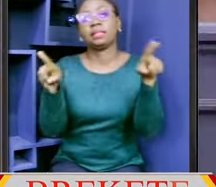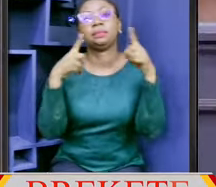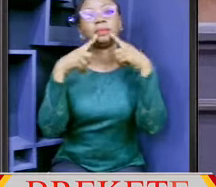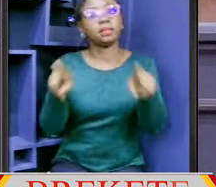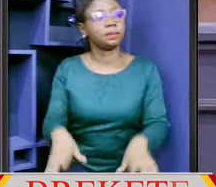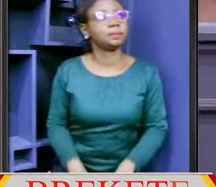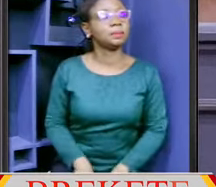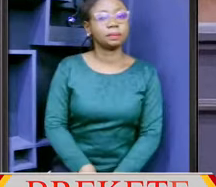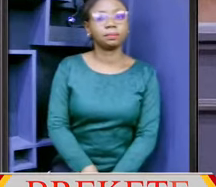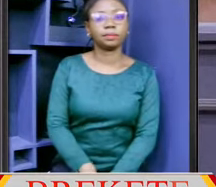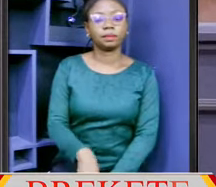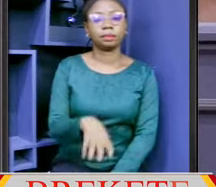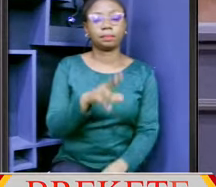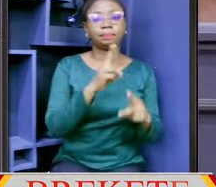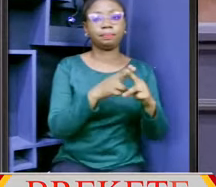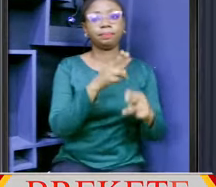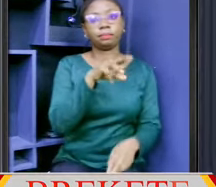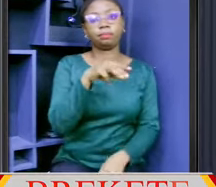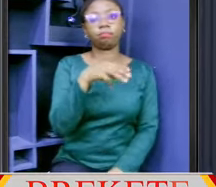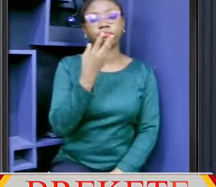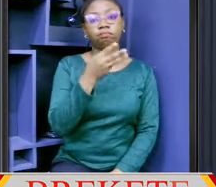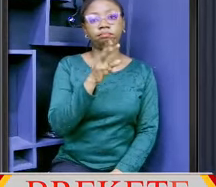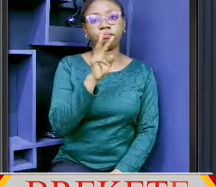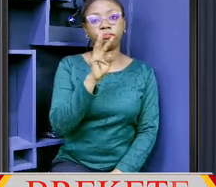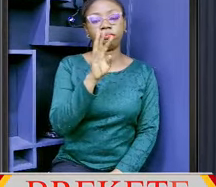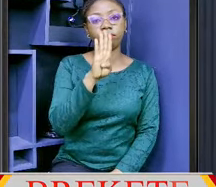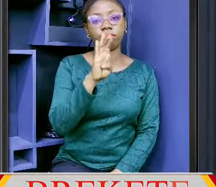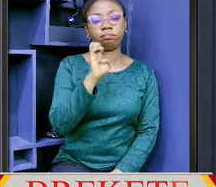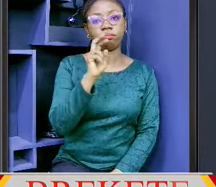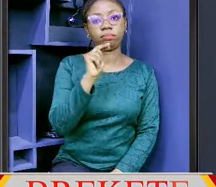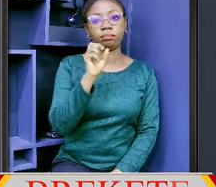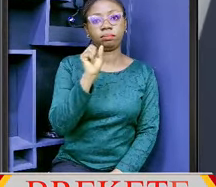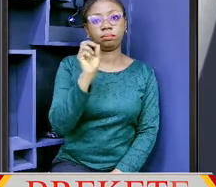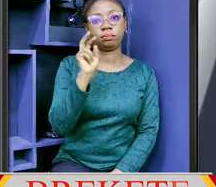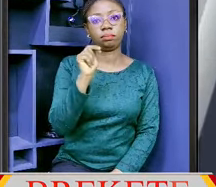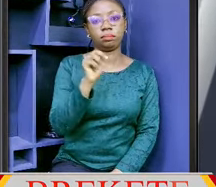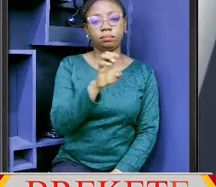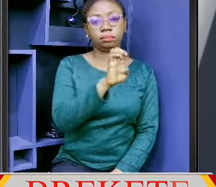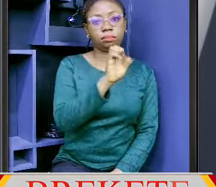Announcement. Mrs. Benson Esther